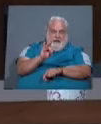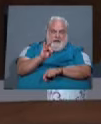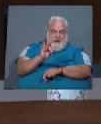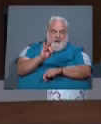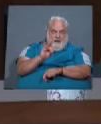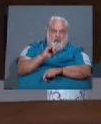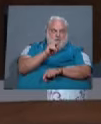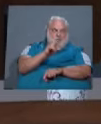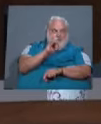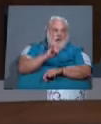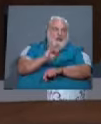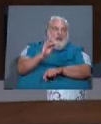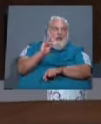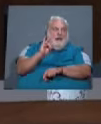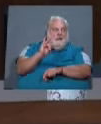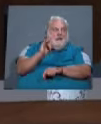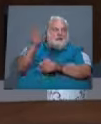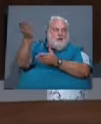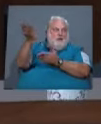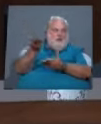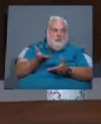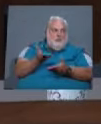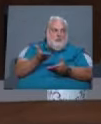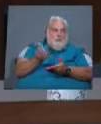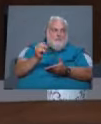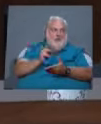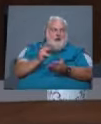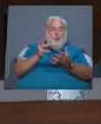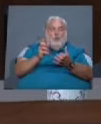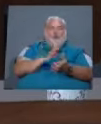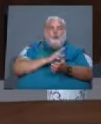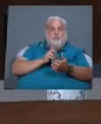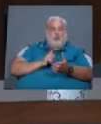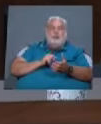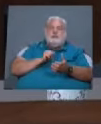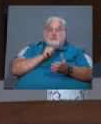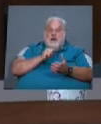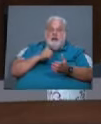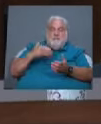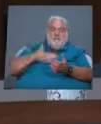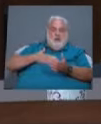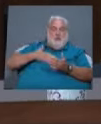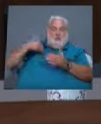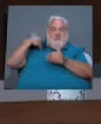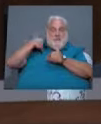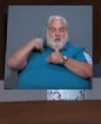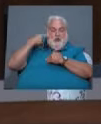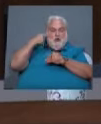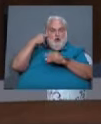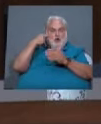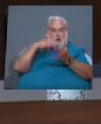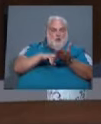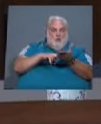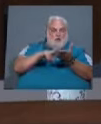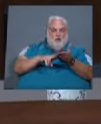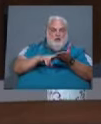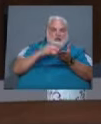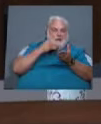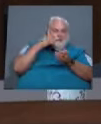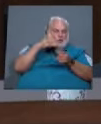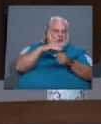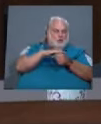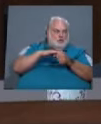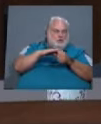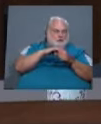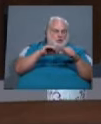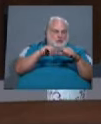18th. July 18th that they will be heard. But I do want that board to know it's not my responsibility to register a neighborhood